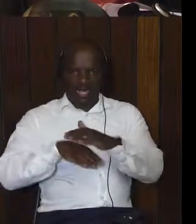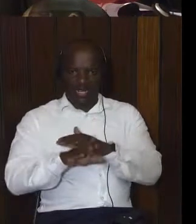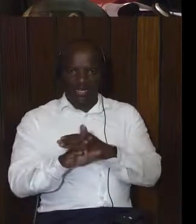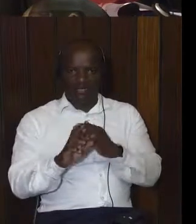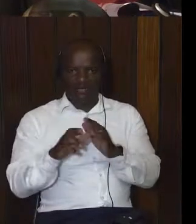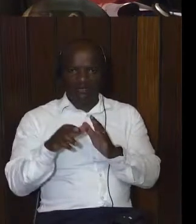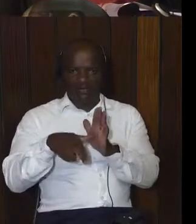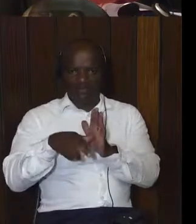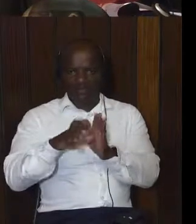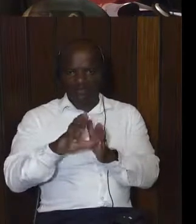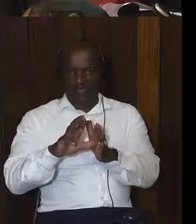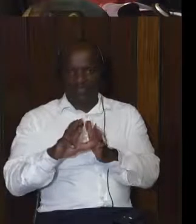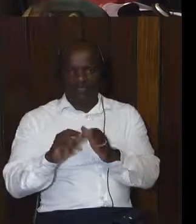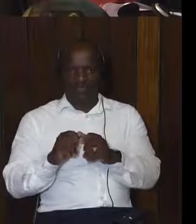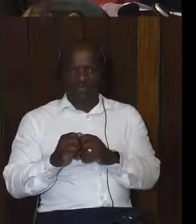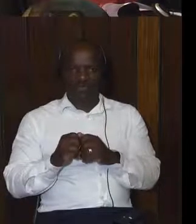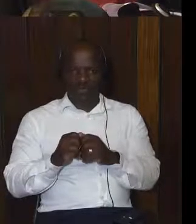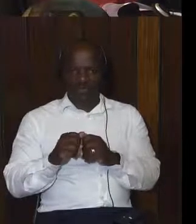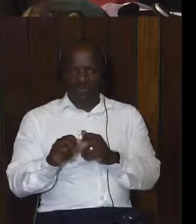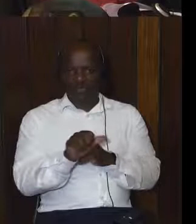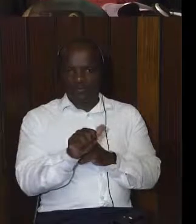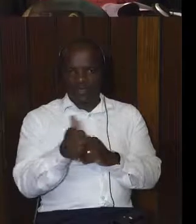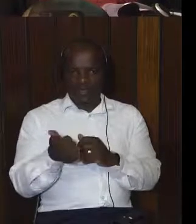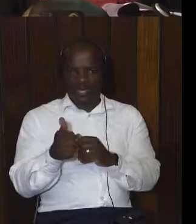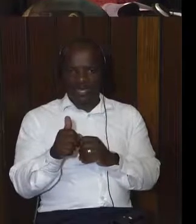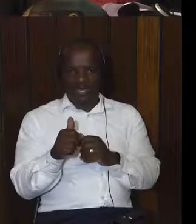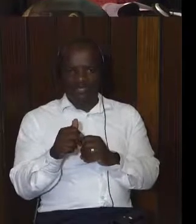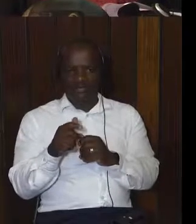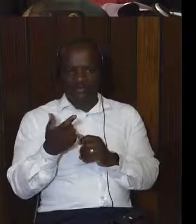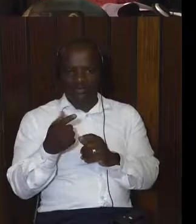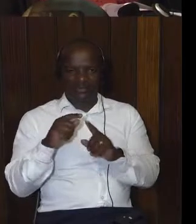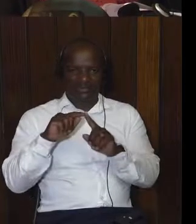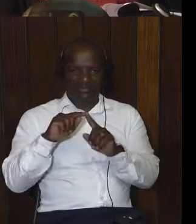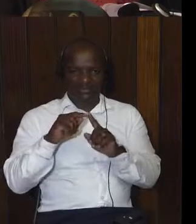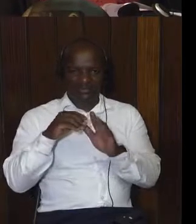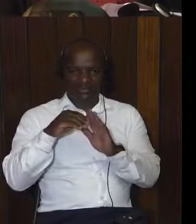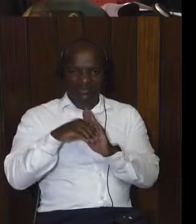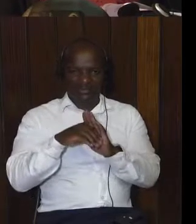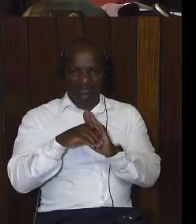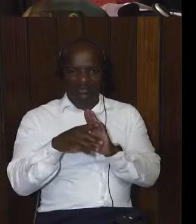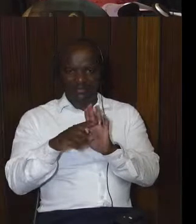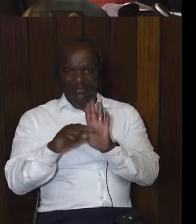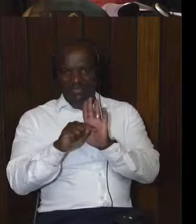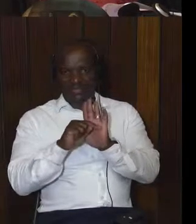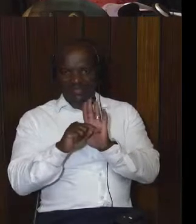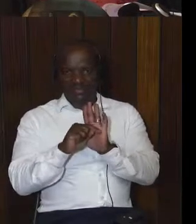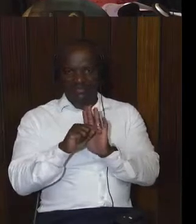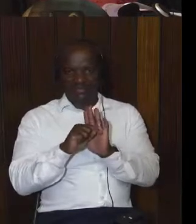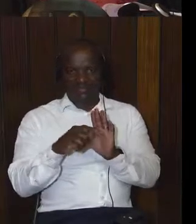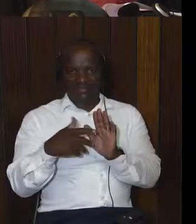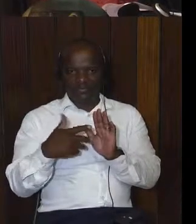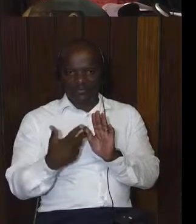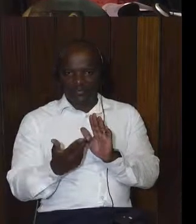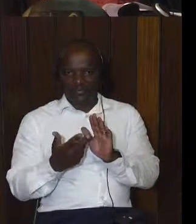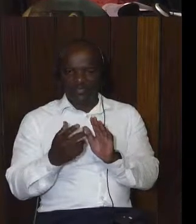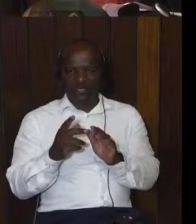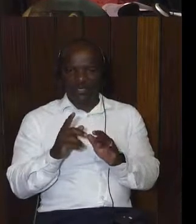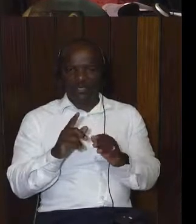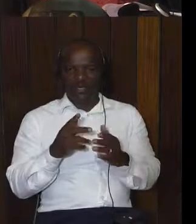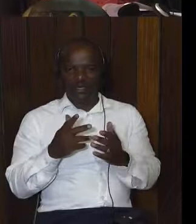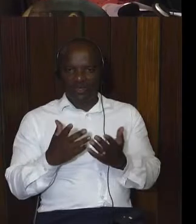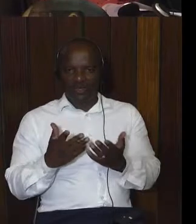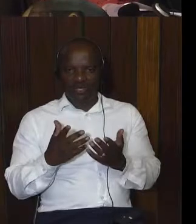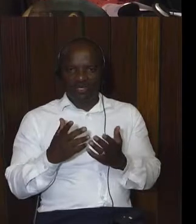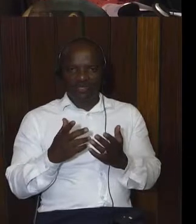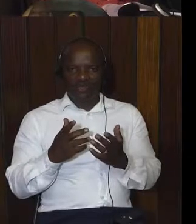the other reason or other area, critical area, where the downward adjustment took place was on